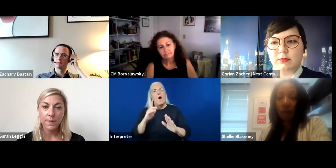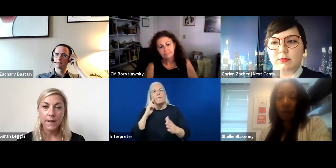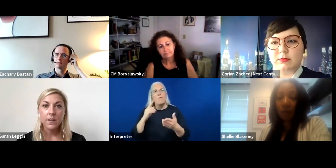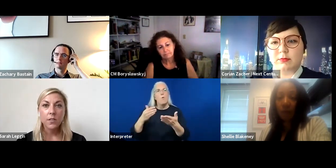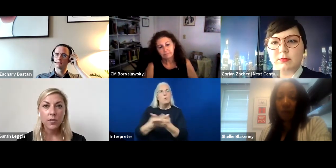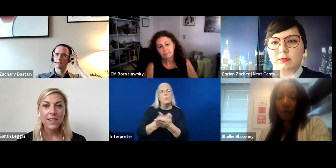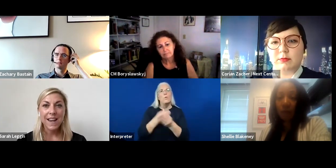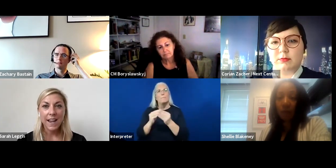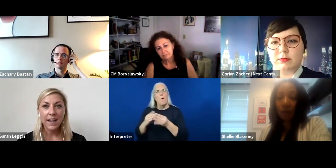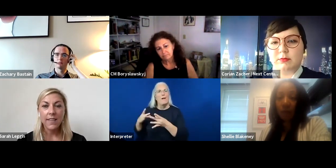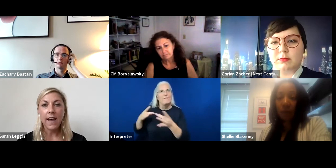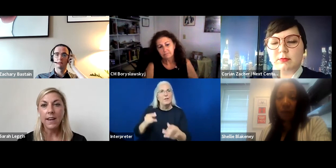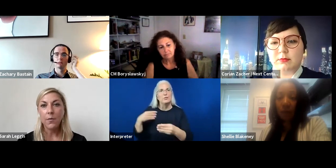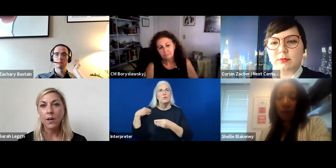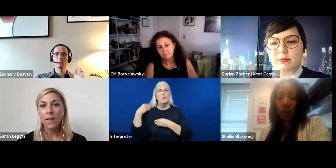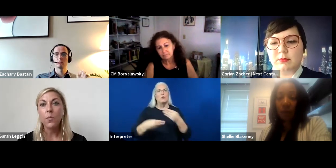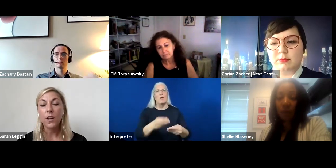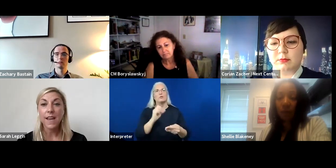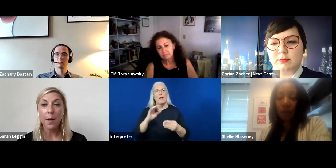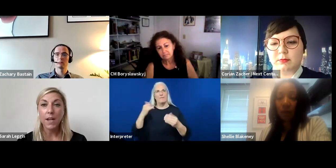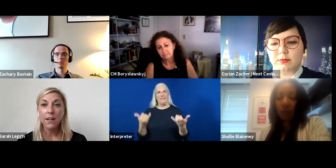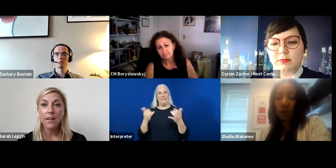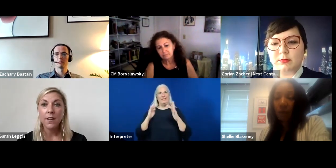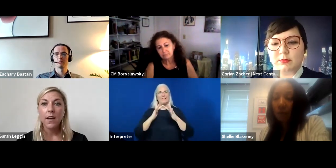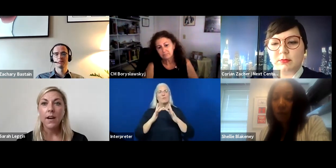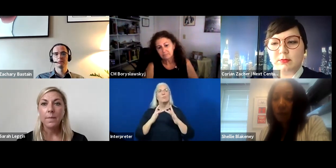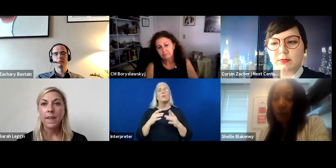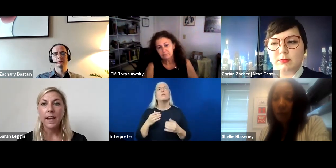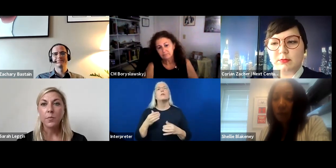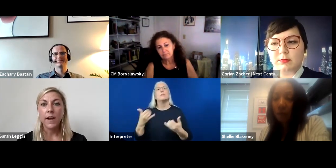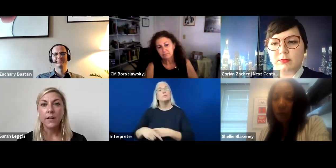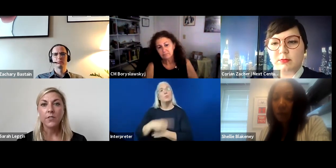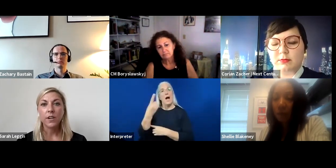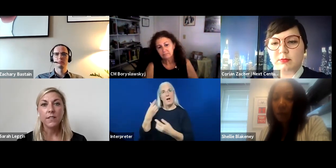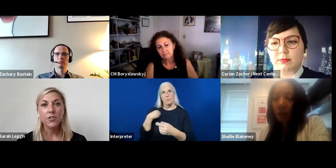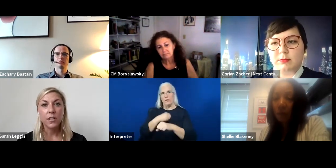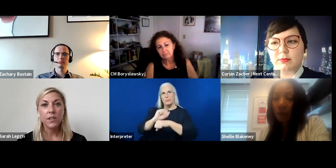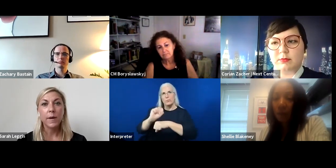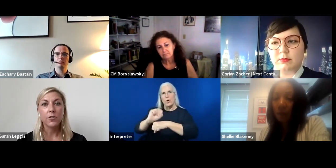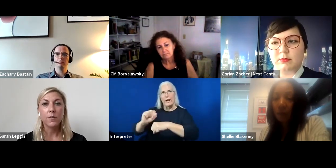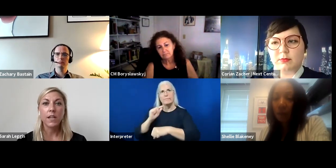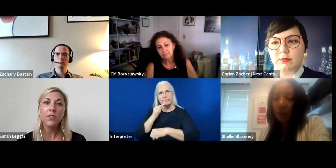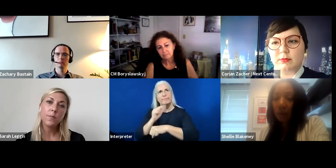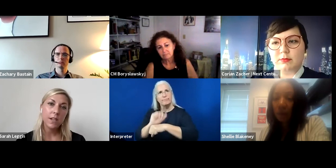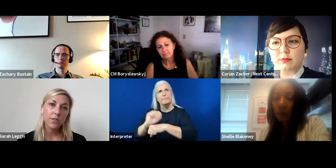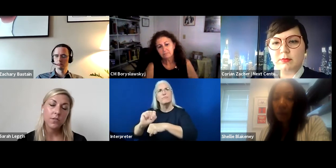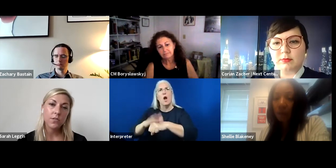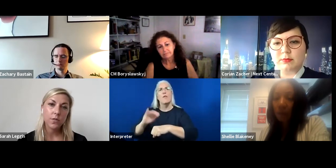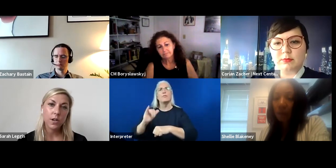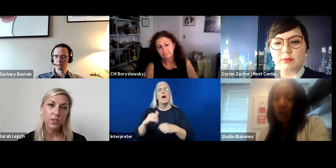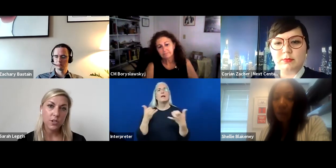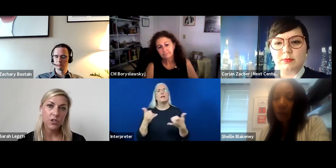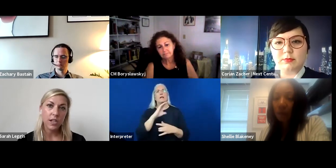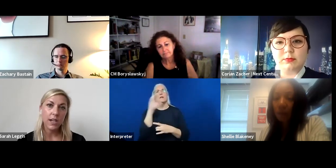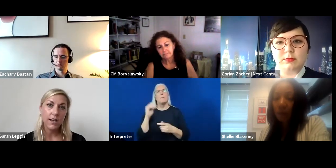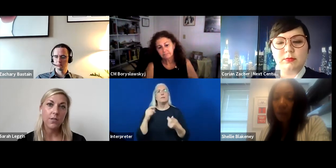deployed. So today, that work is happening as providers transition the spectrum that used to be used